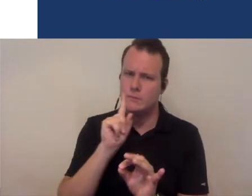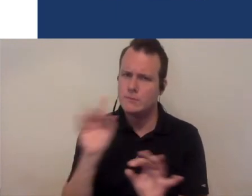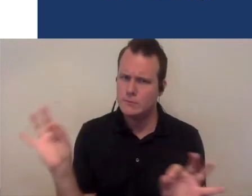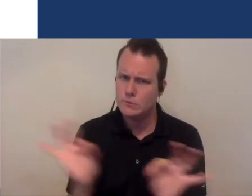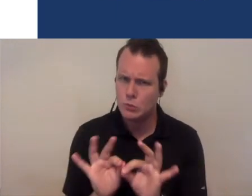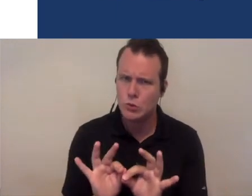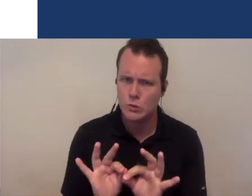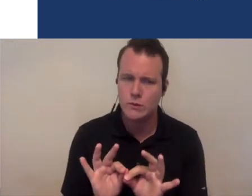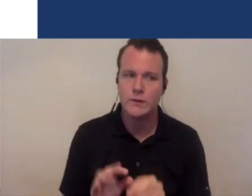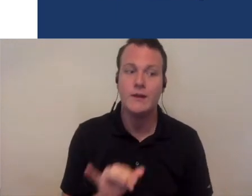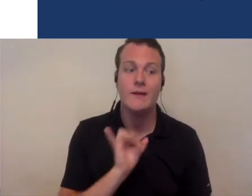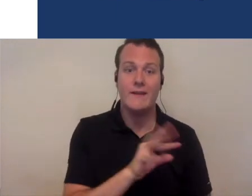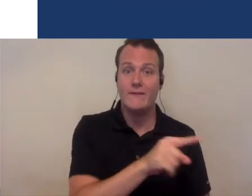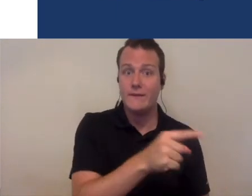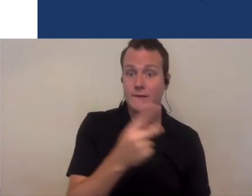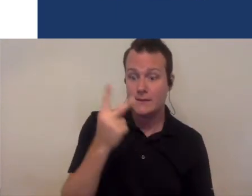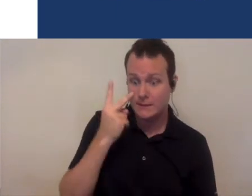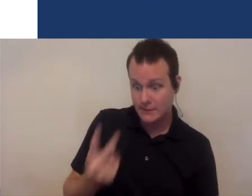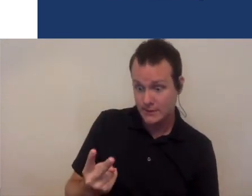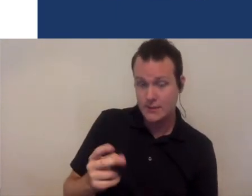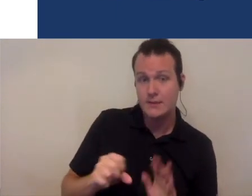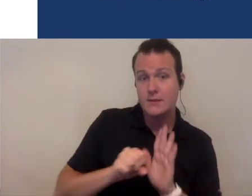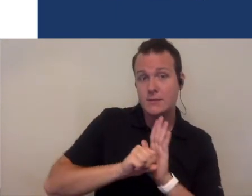this symbol or they see